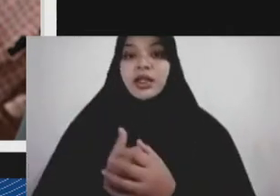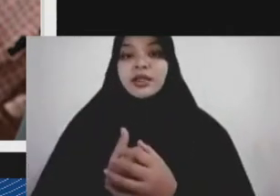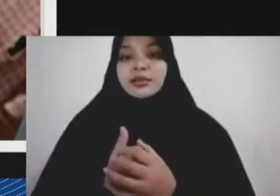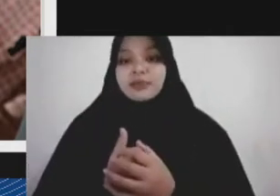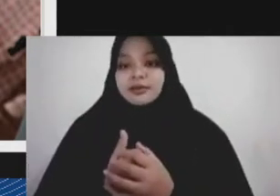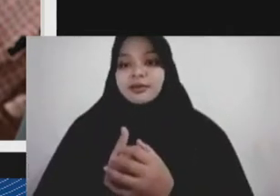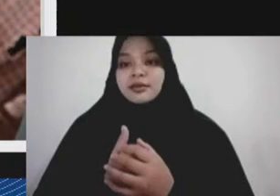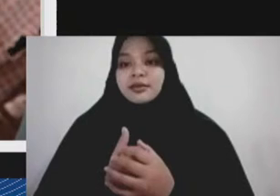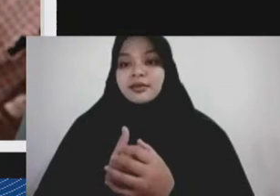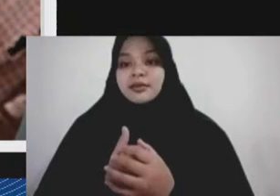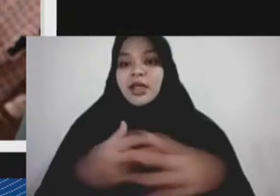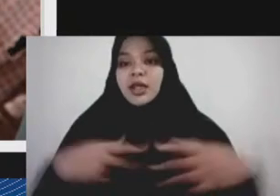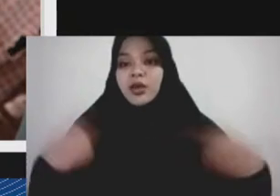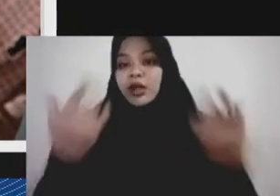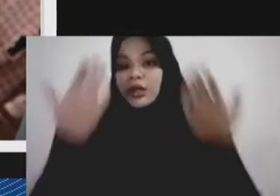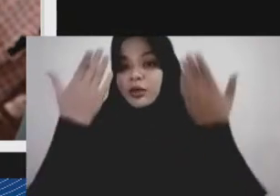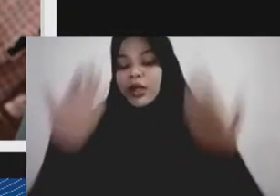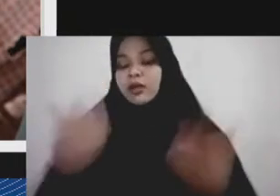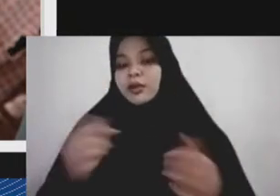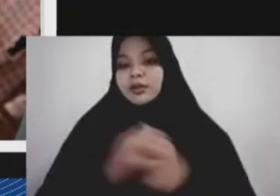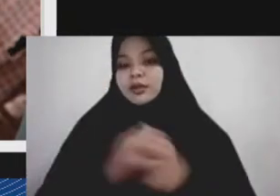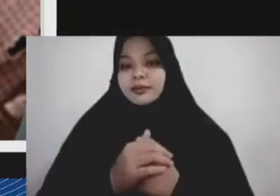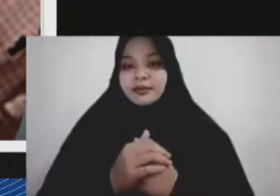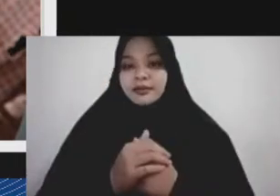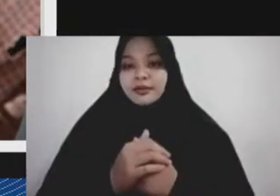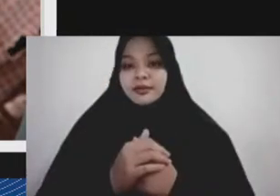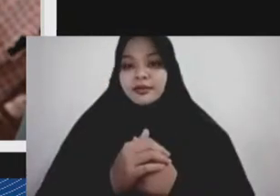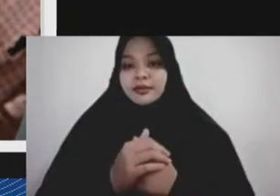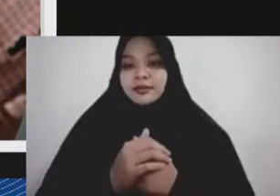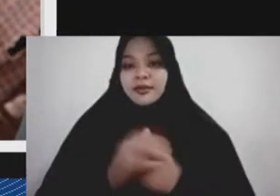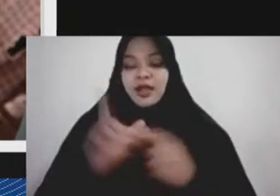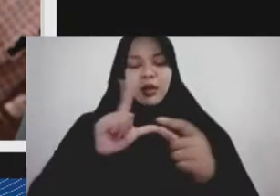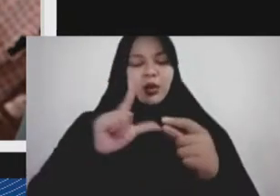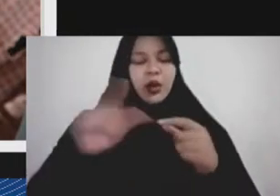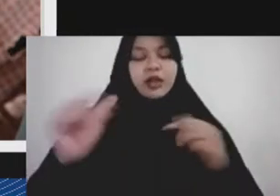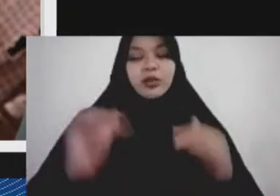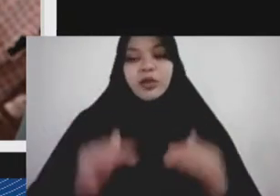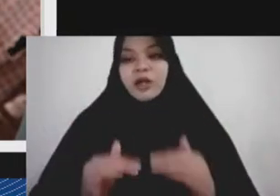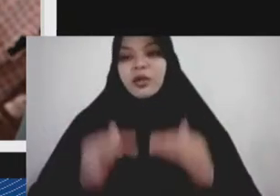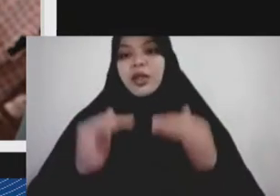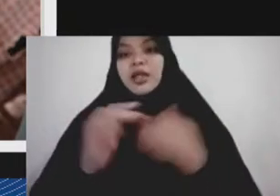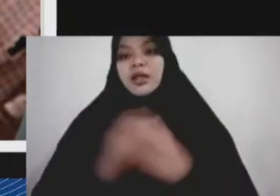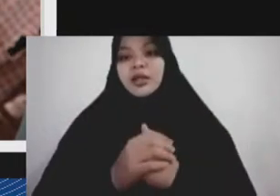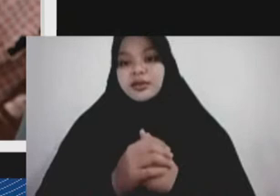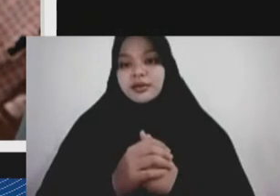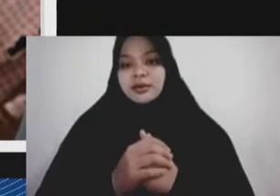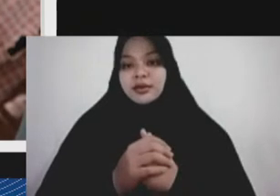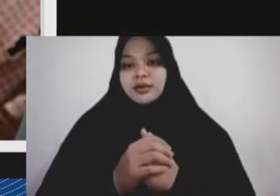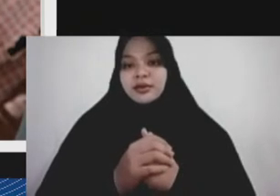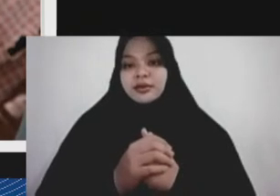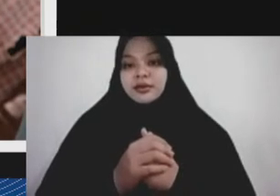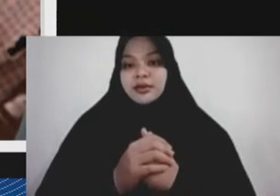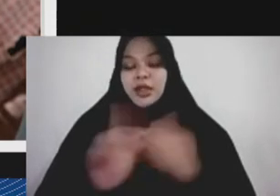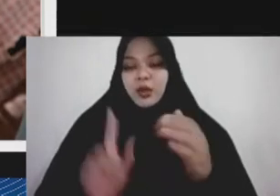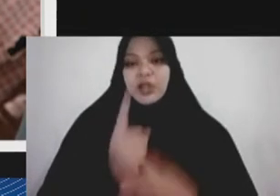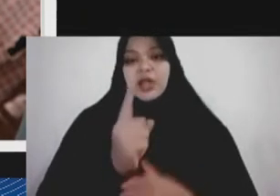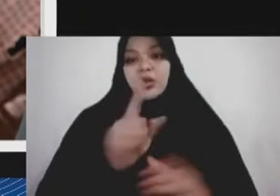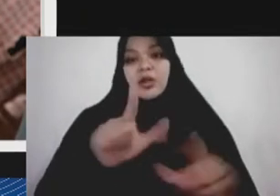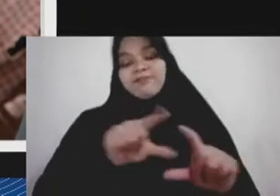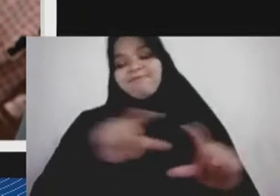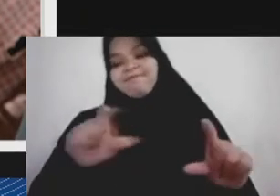We know that this number is far more higher than what we are getting from the hotlines and from